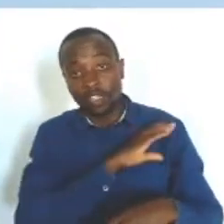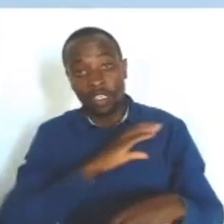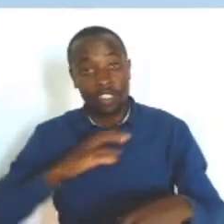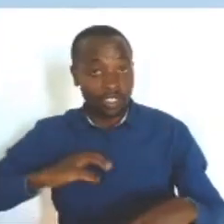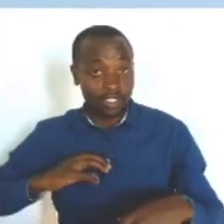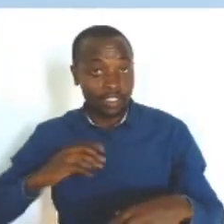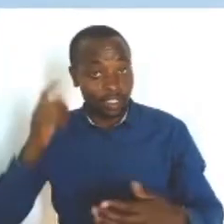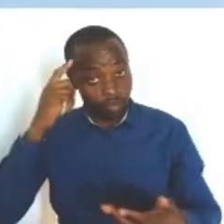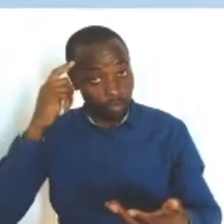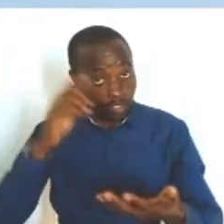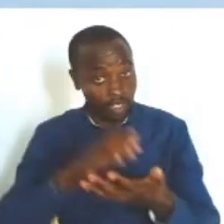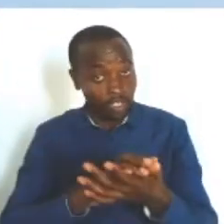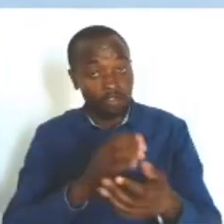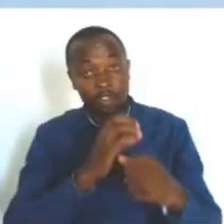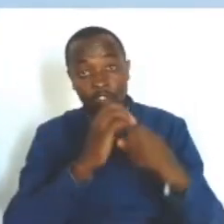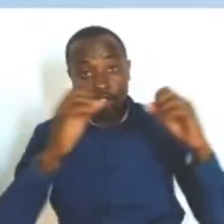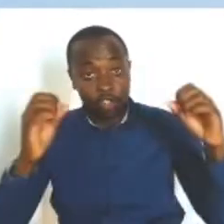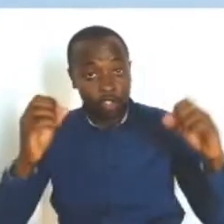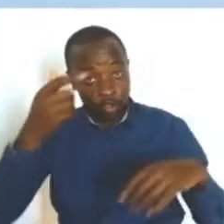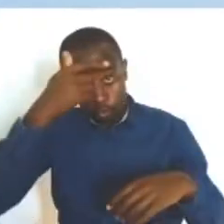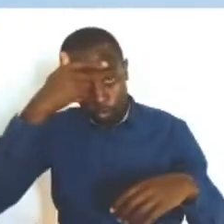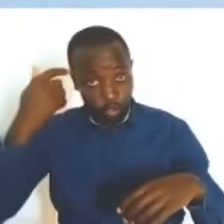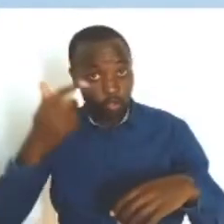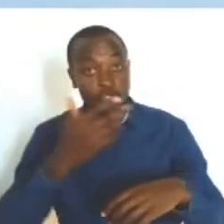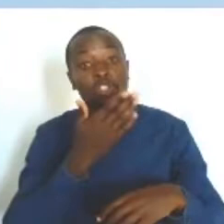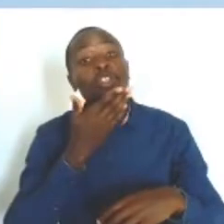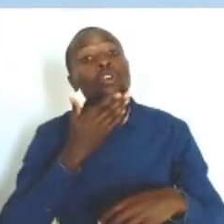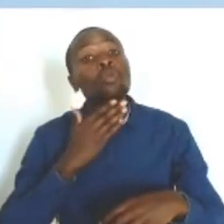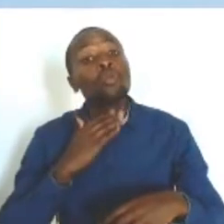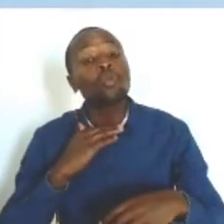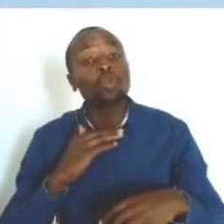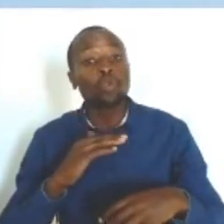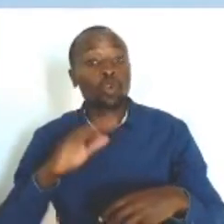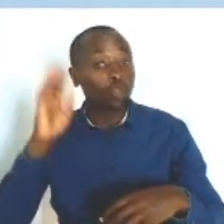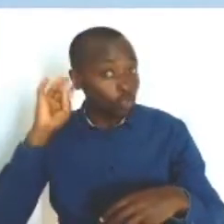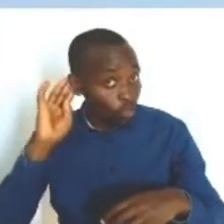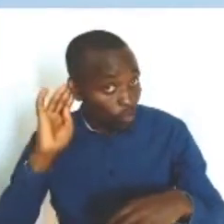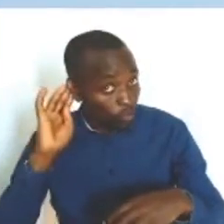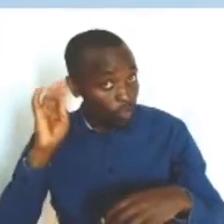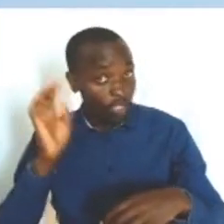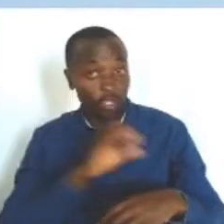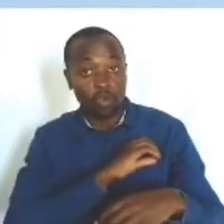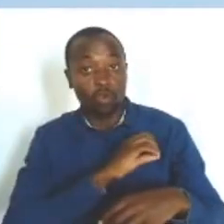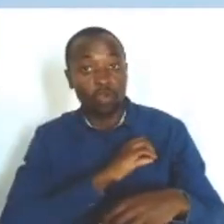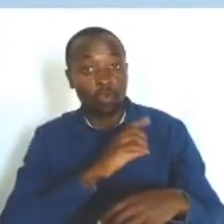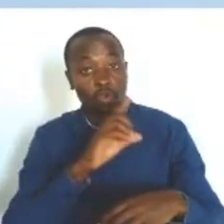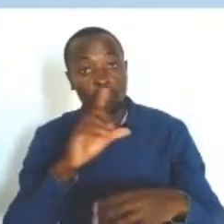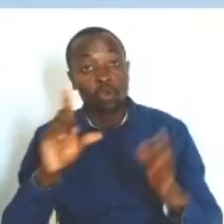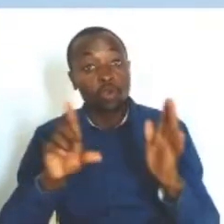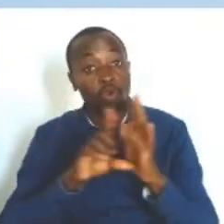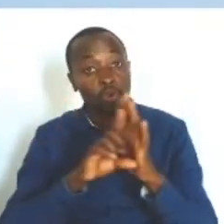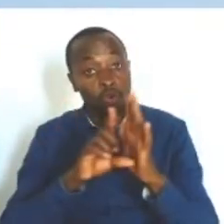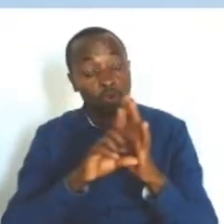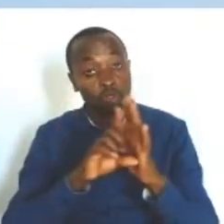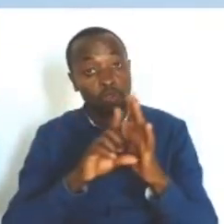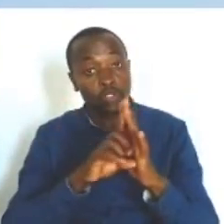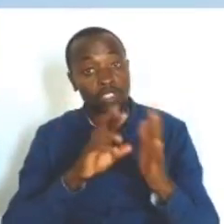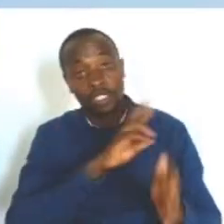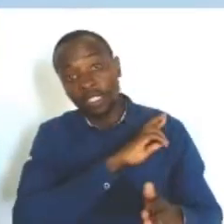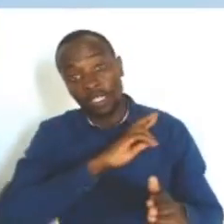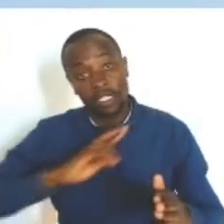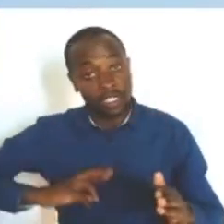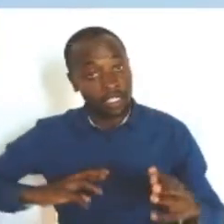salvation because they want to obey the rules they made themselves in their religious